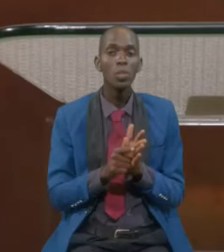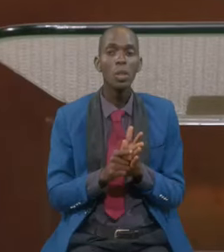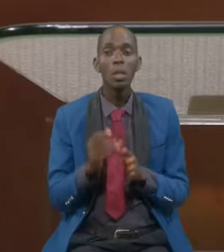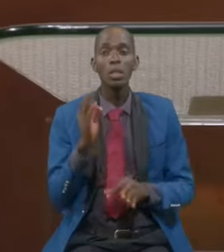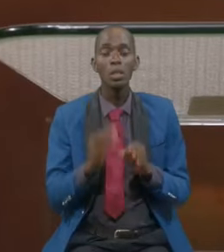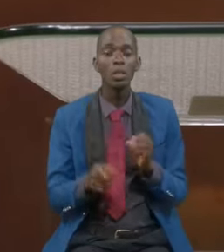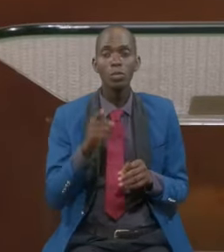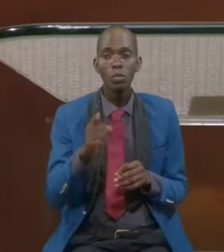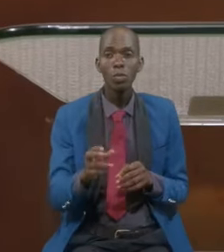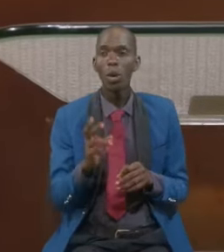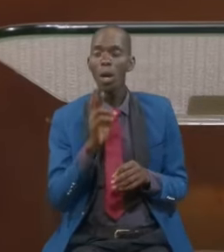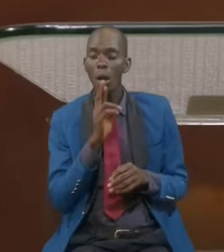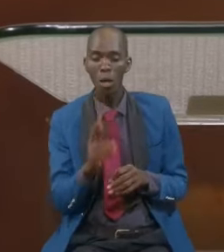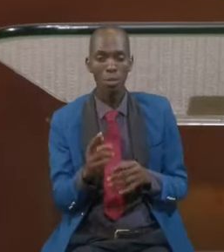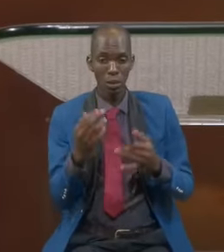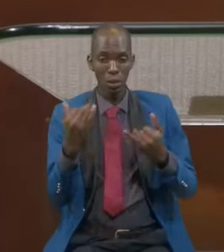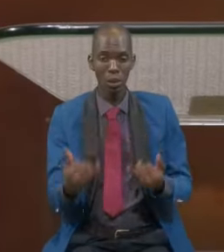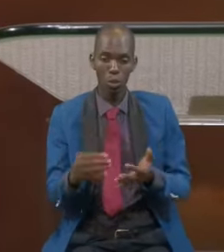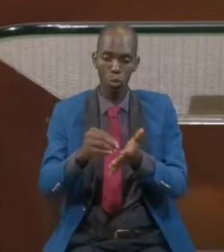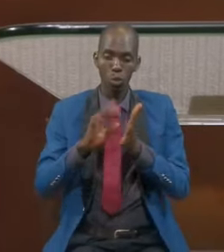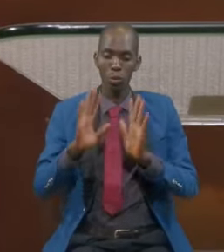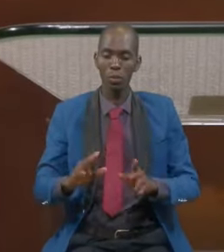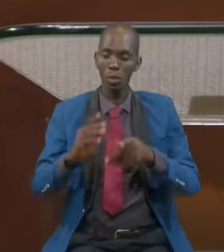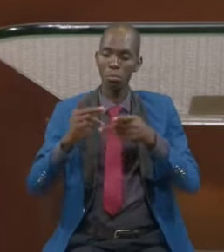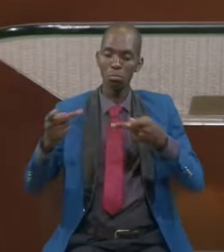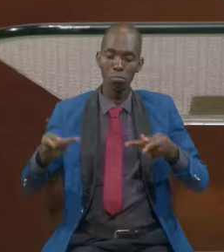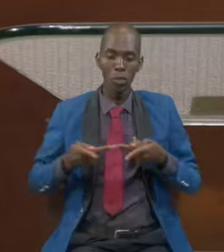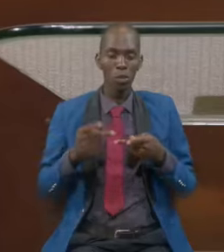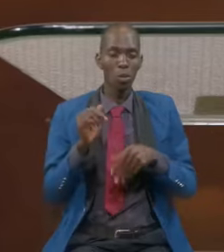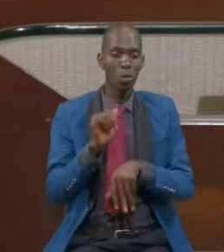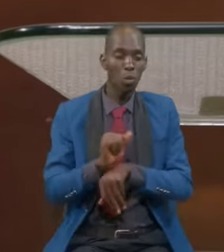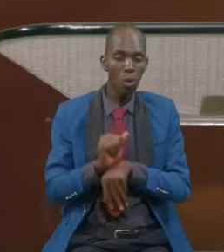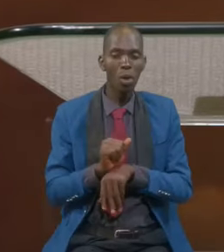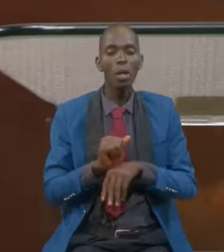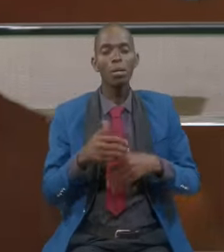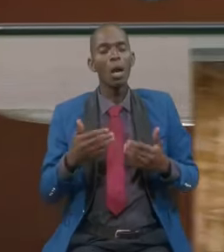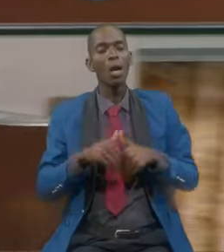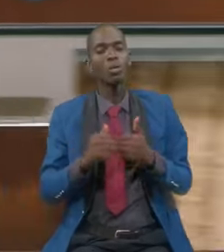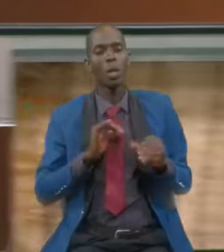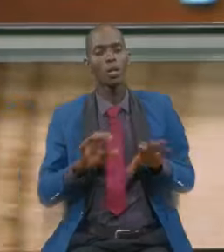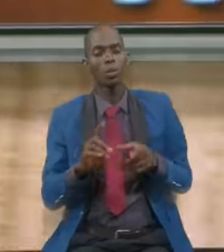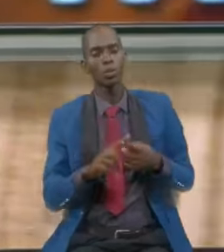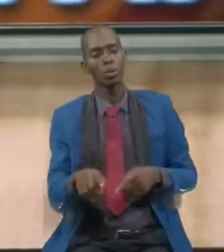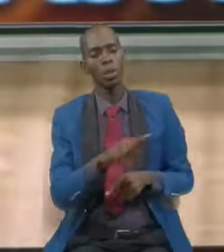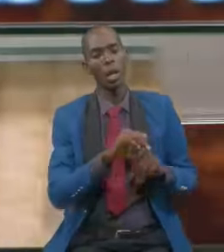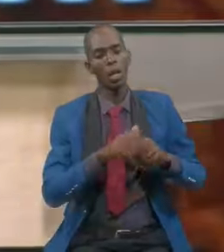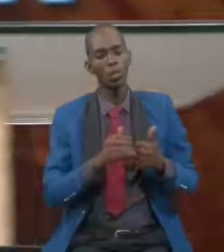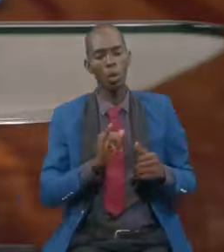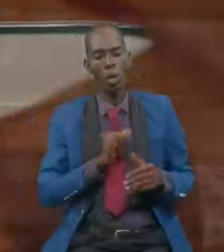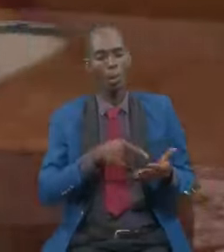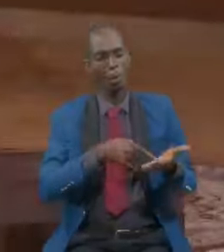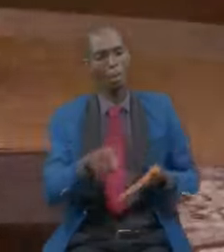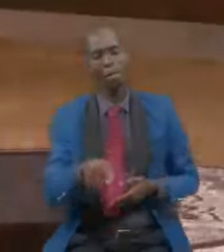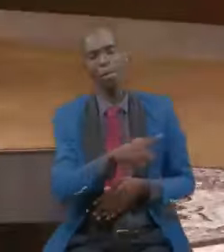the employees too, as an employer, how do I deal with them? How do I pay them the due? And how do